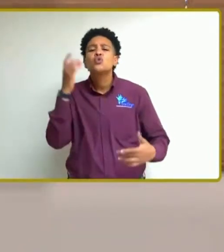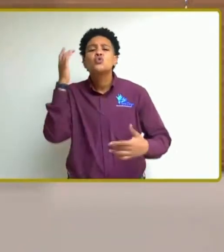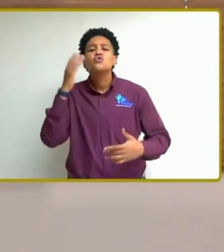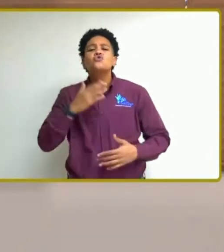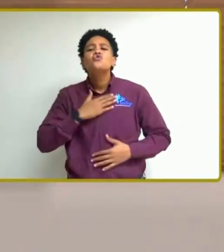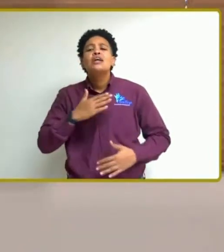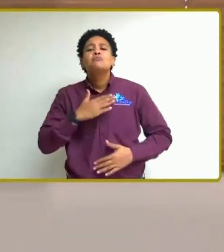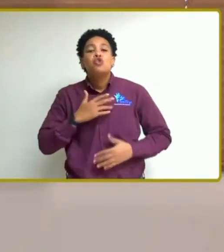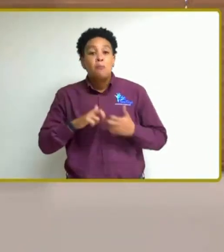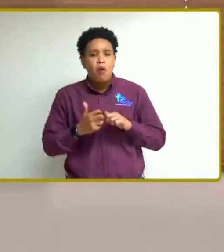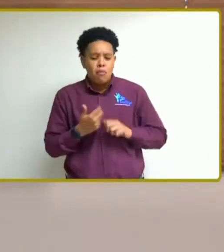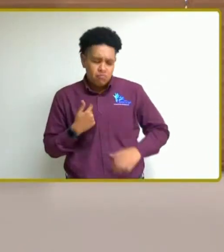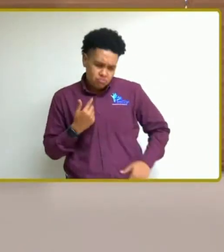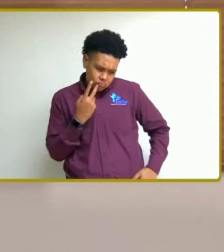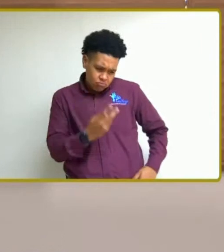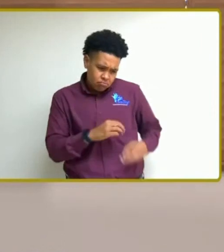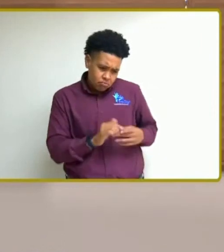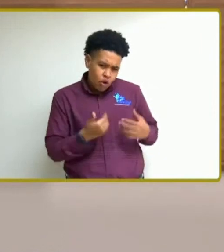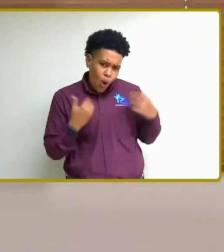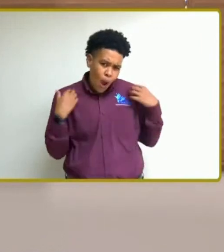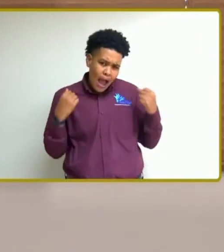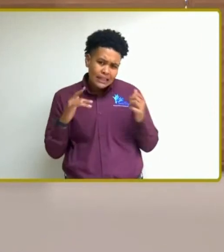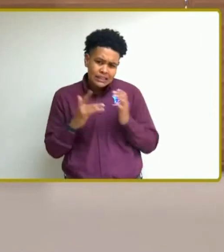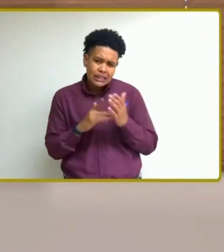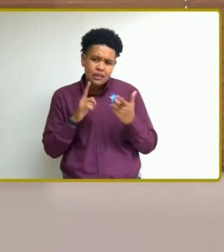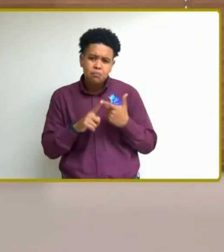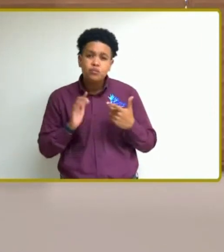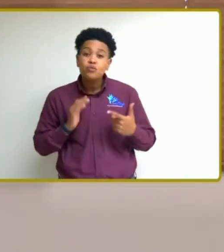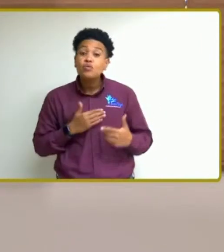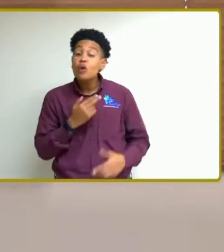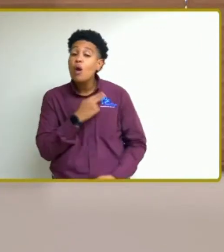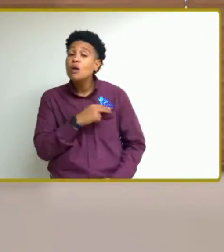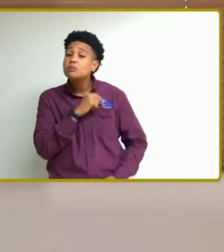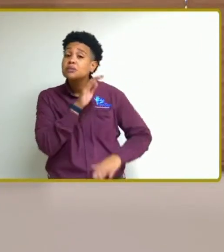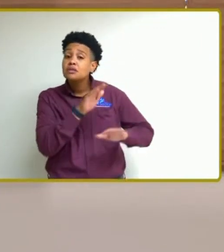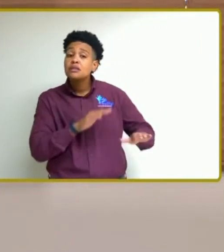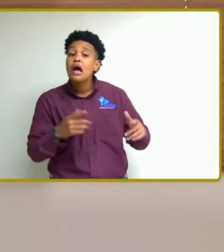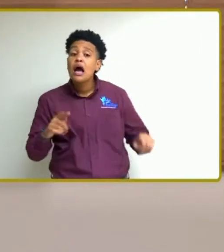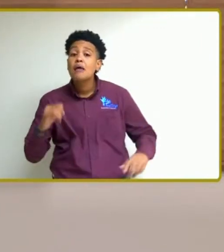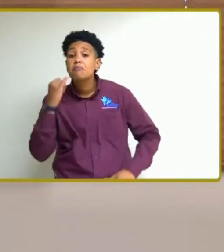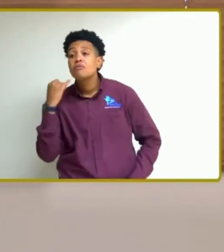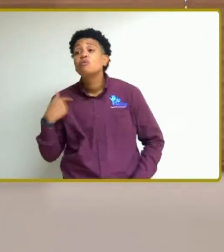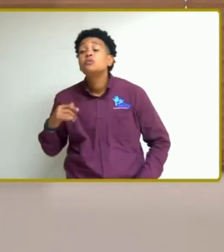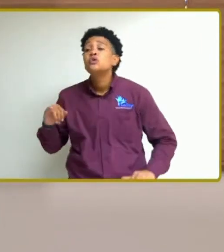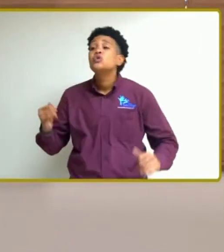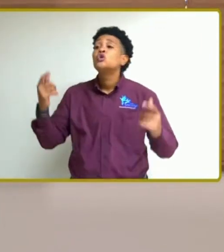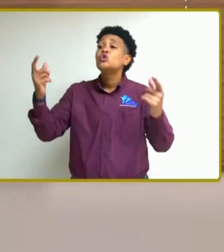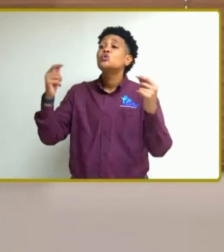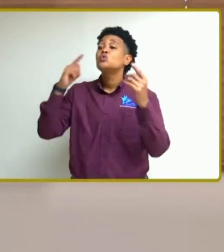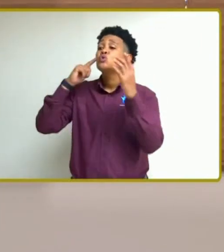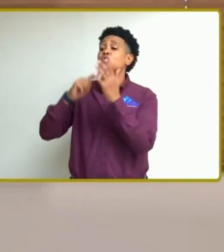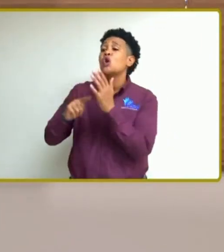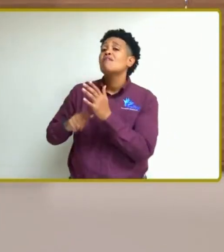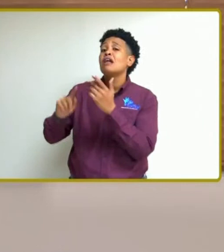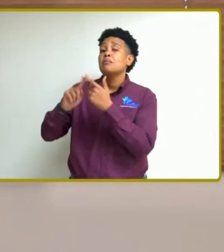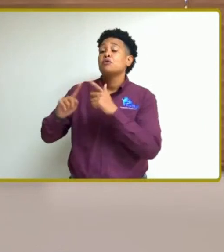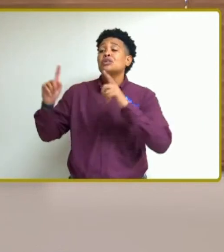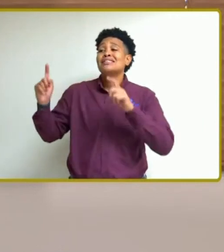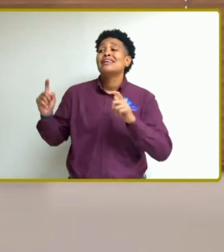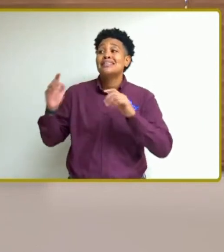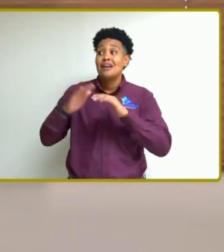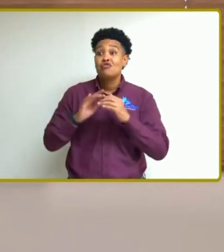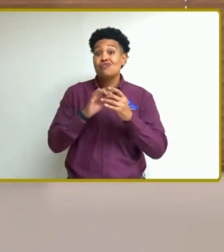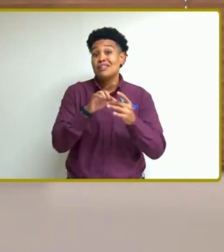we are seeing in our health centers and our hospitals, if we were just conducting surveillance and testing on